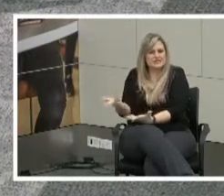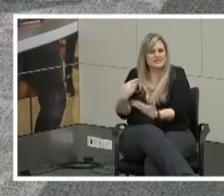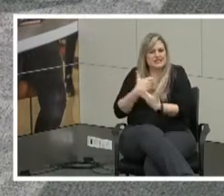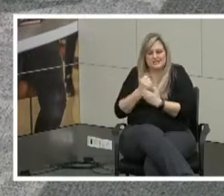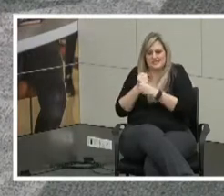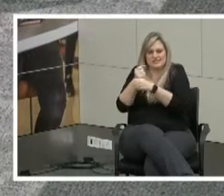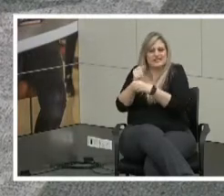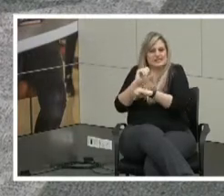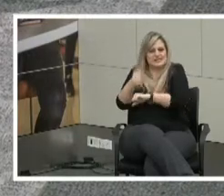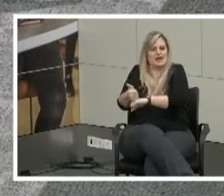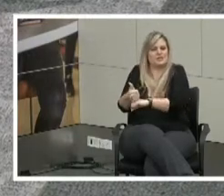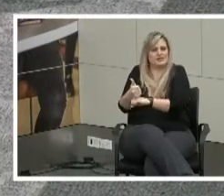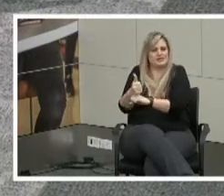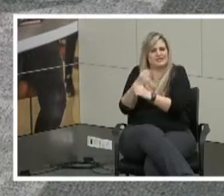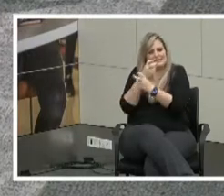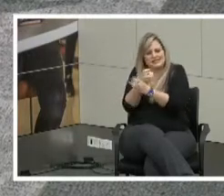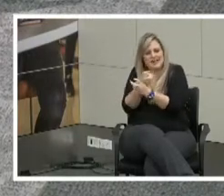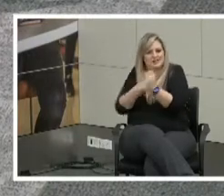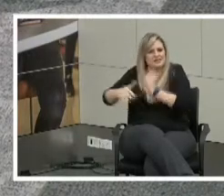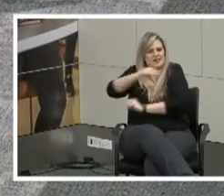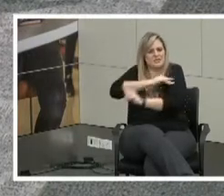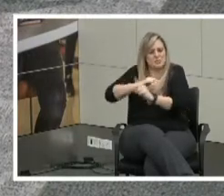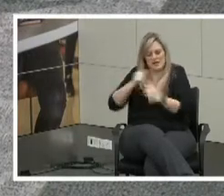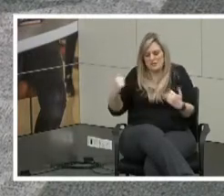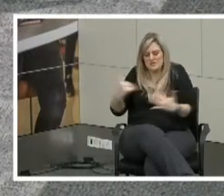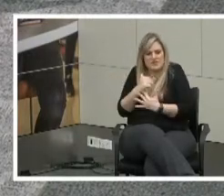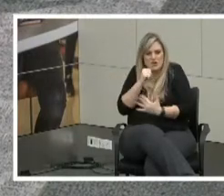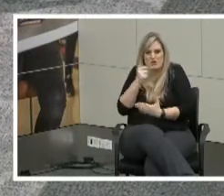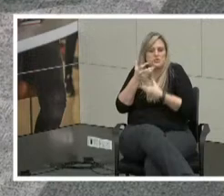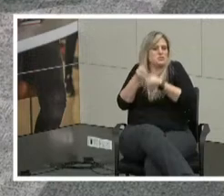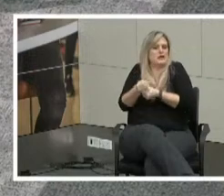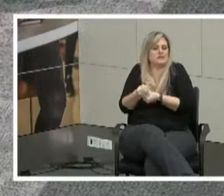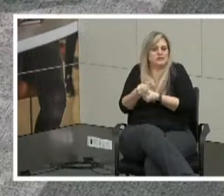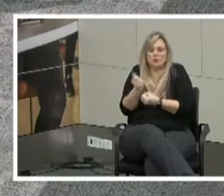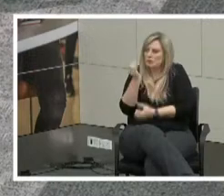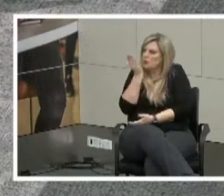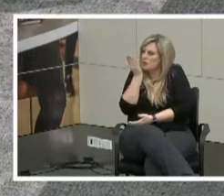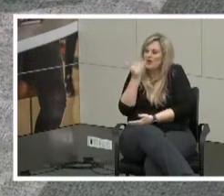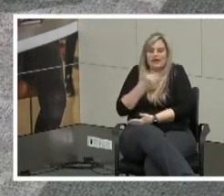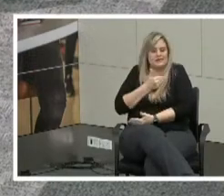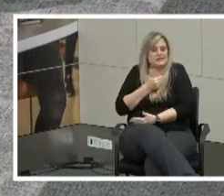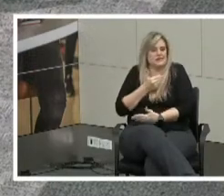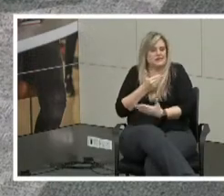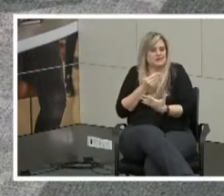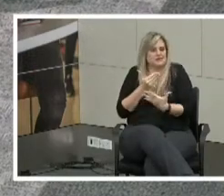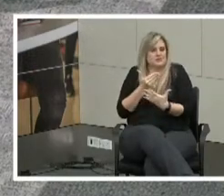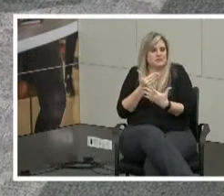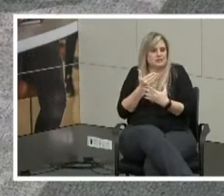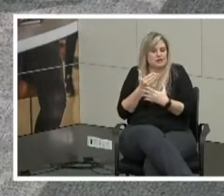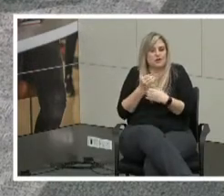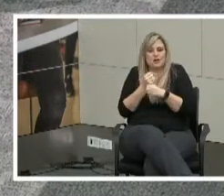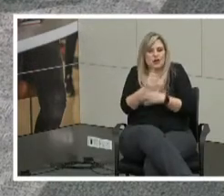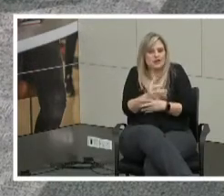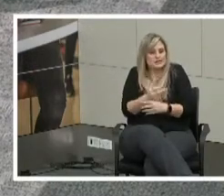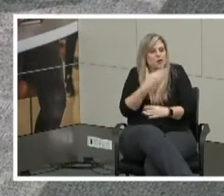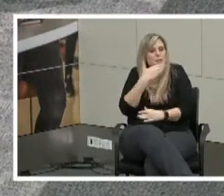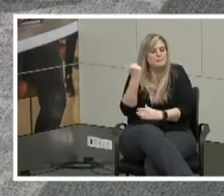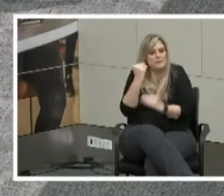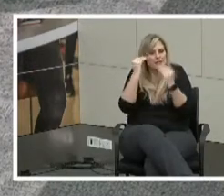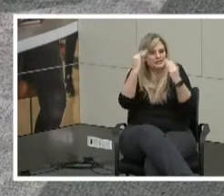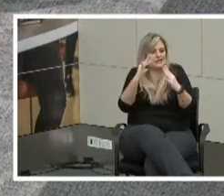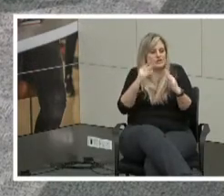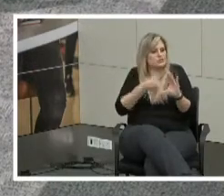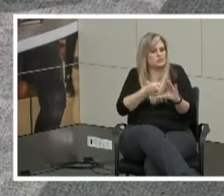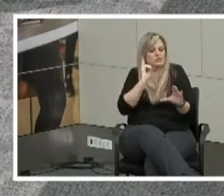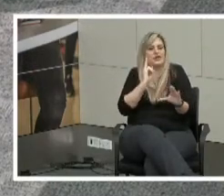toxic environment of fear and mistrust and it's suffocating our best Educators and from what you've heard tonight driving them away there is